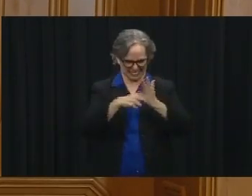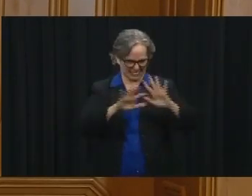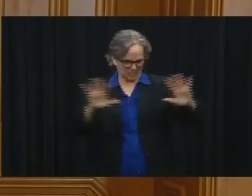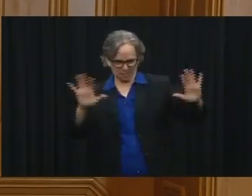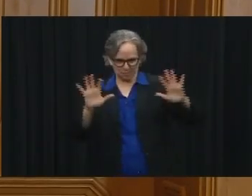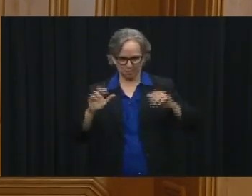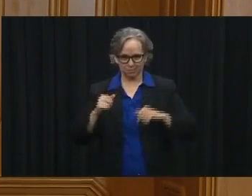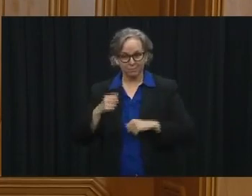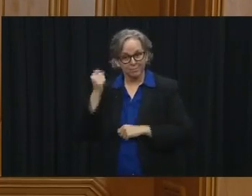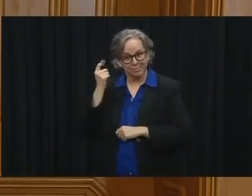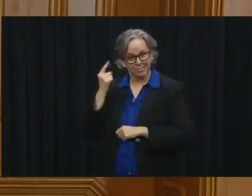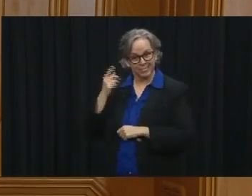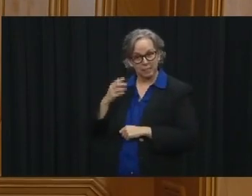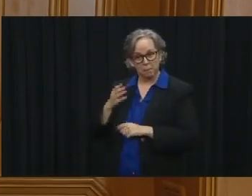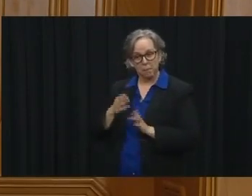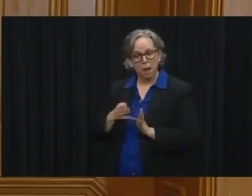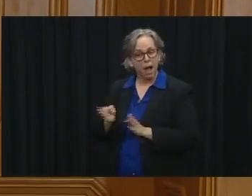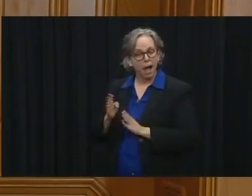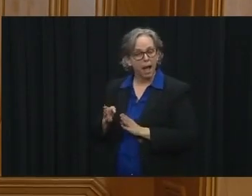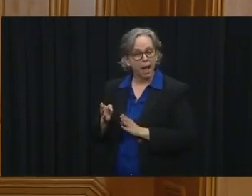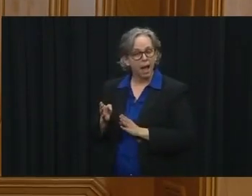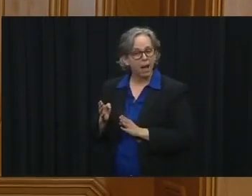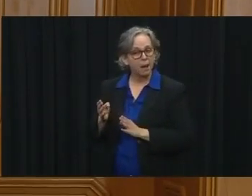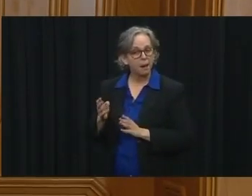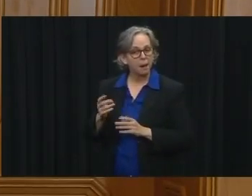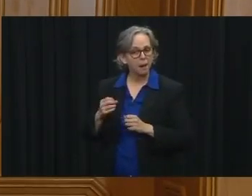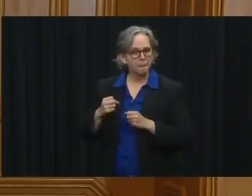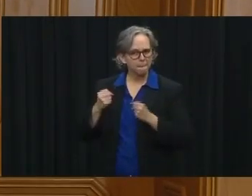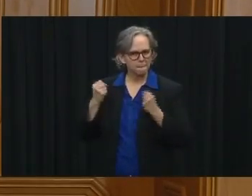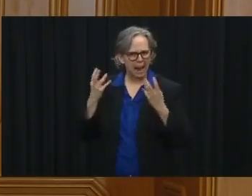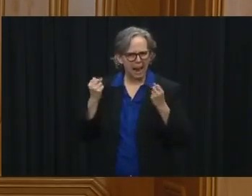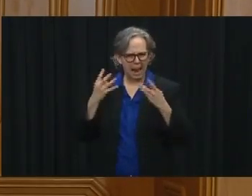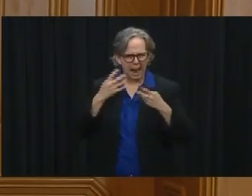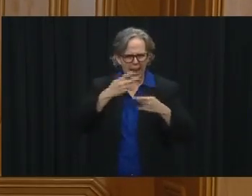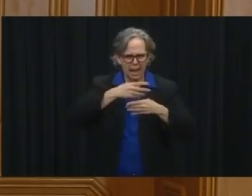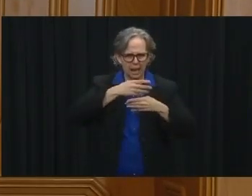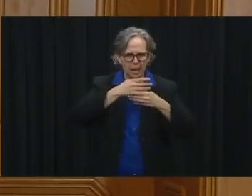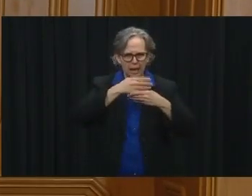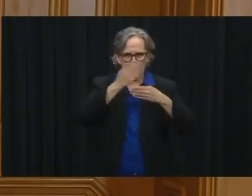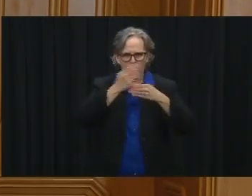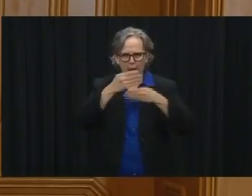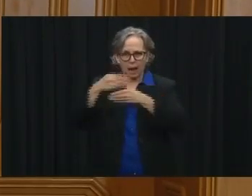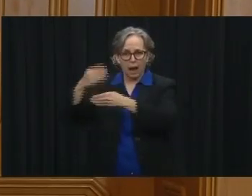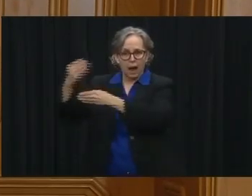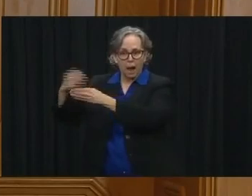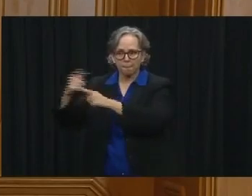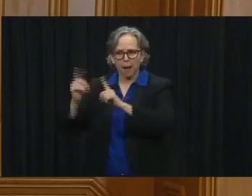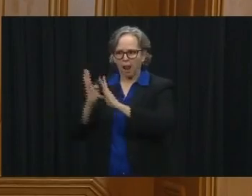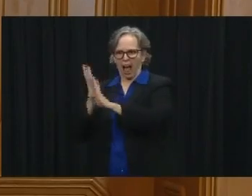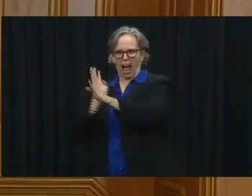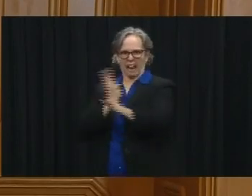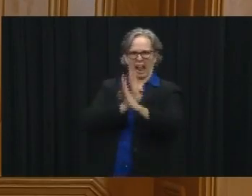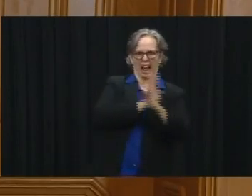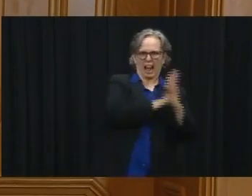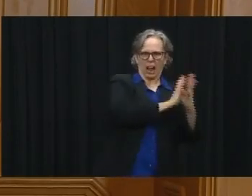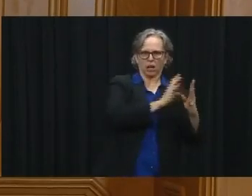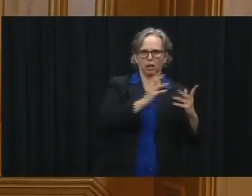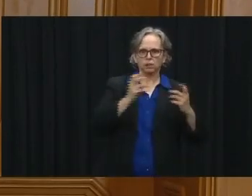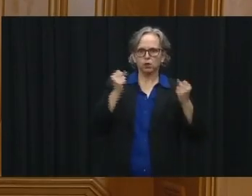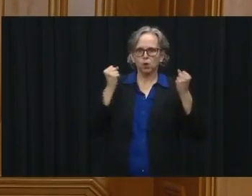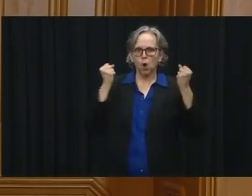fewer than the lines were. So people started converging in different lines, and he and his buddy got totally lost from each